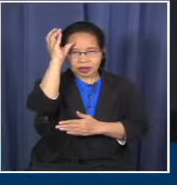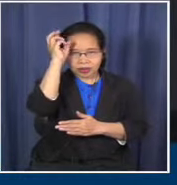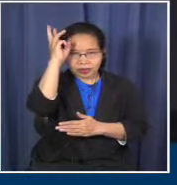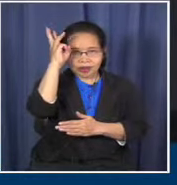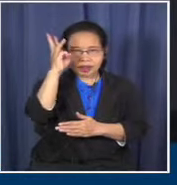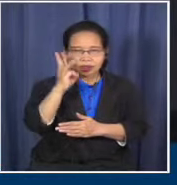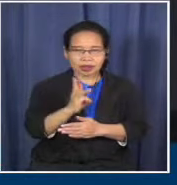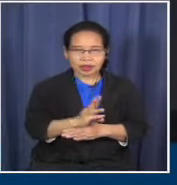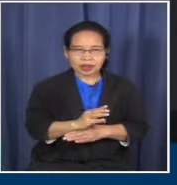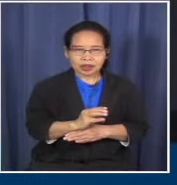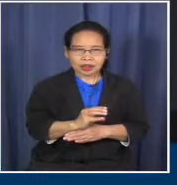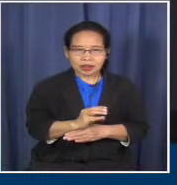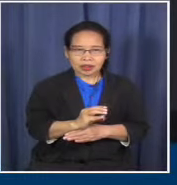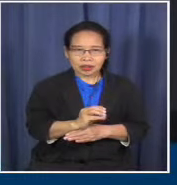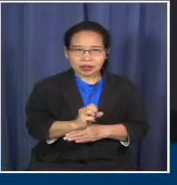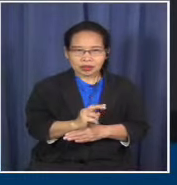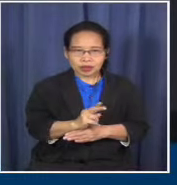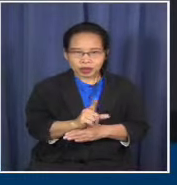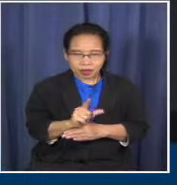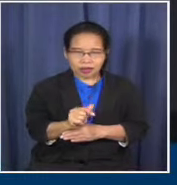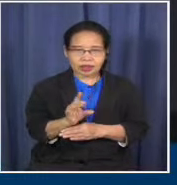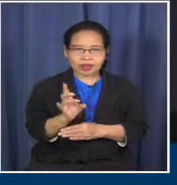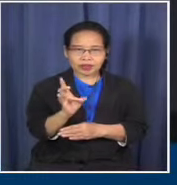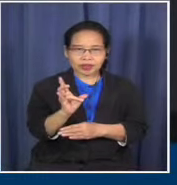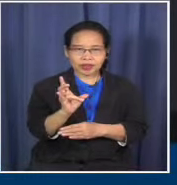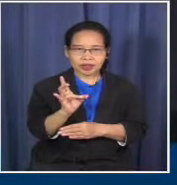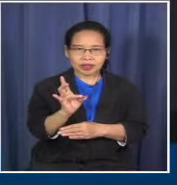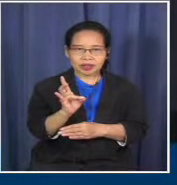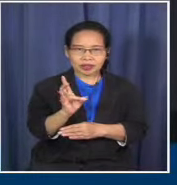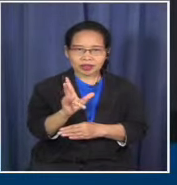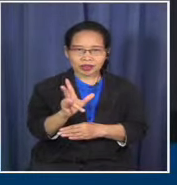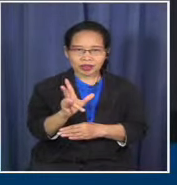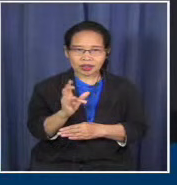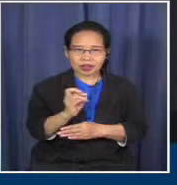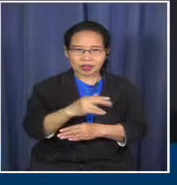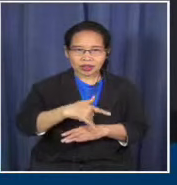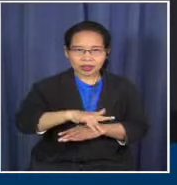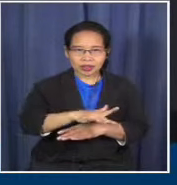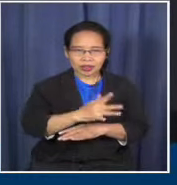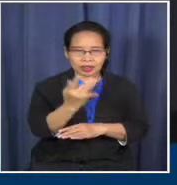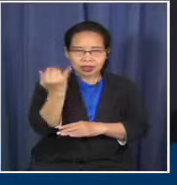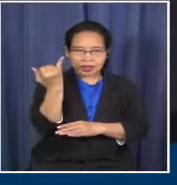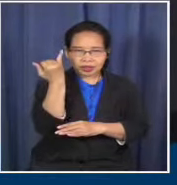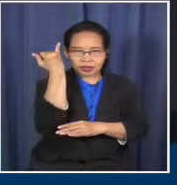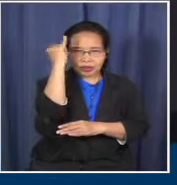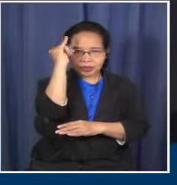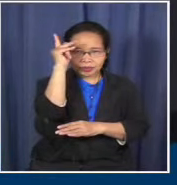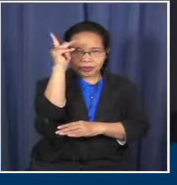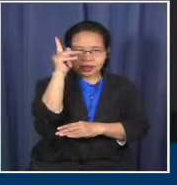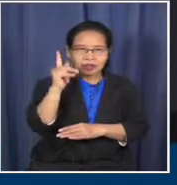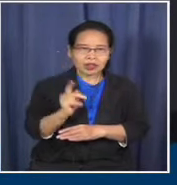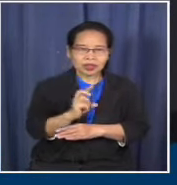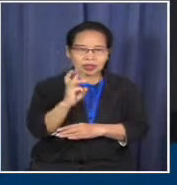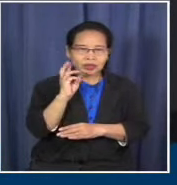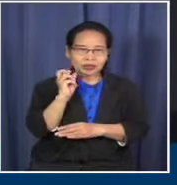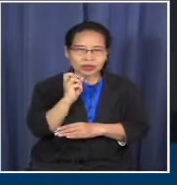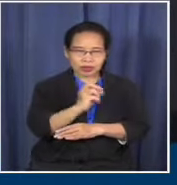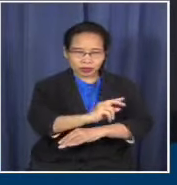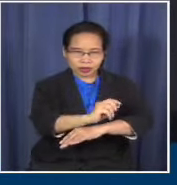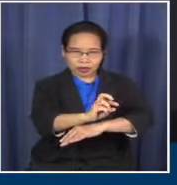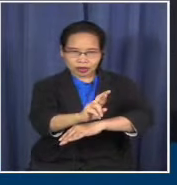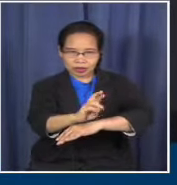In Uppsala in 1773 or earlier, and Joseph Priestley in Wiltshire